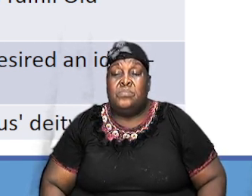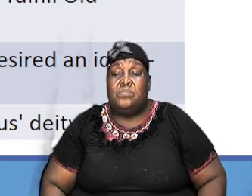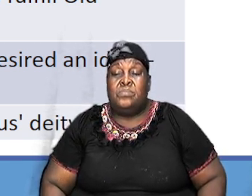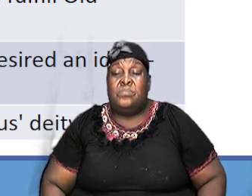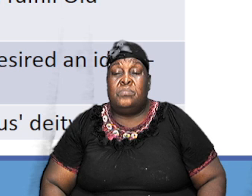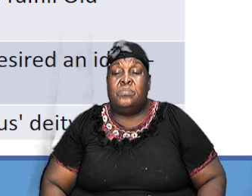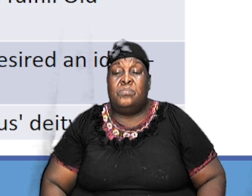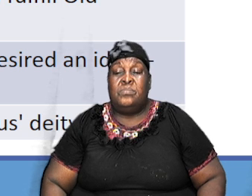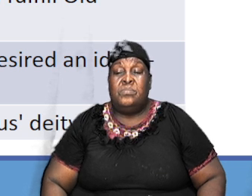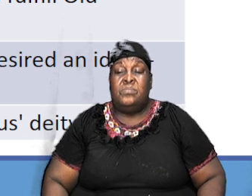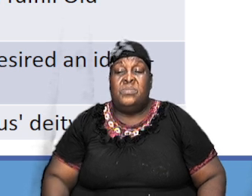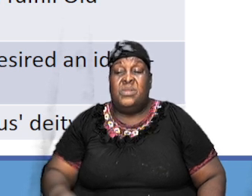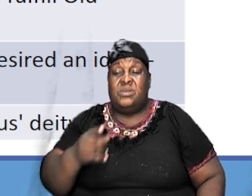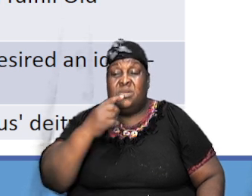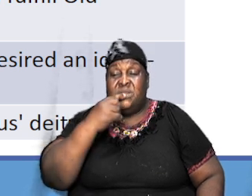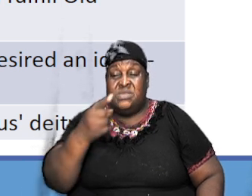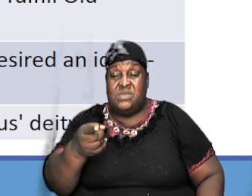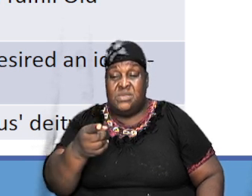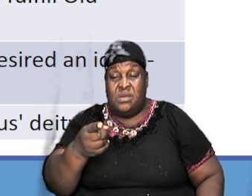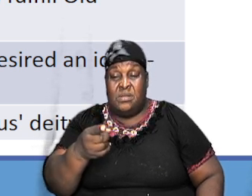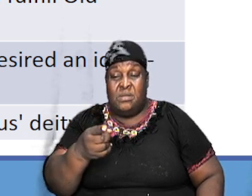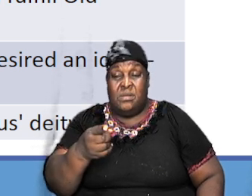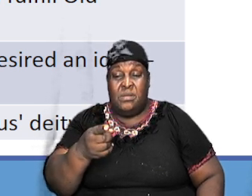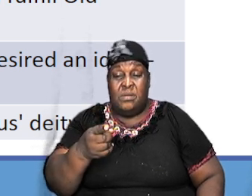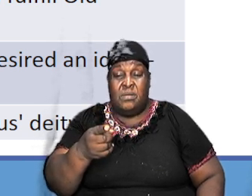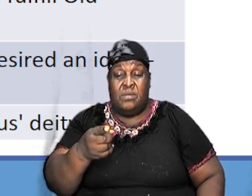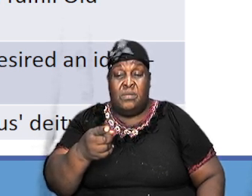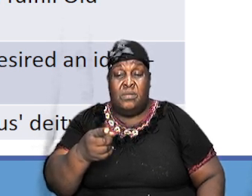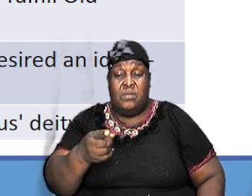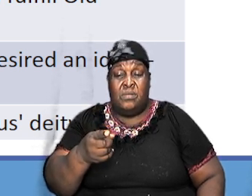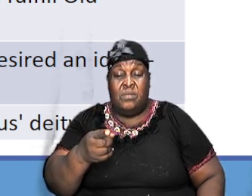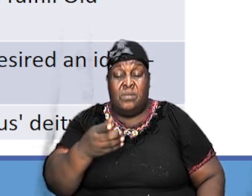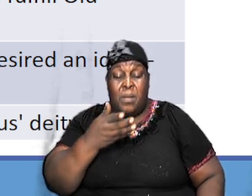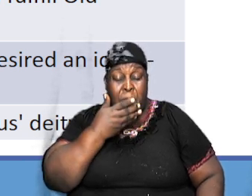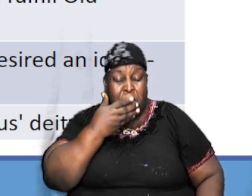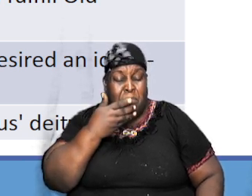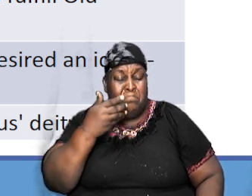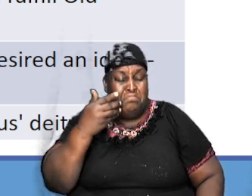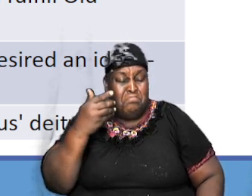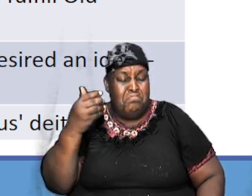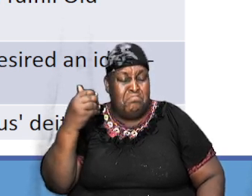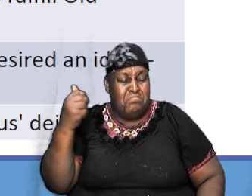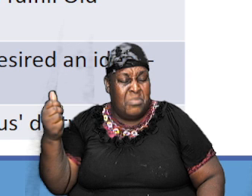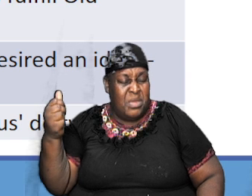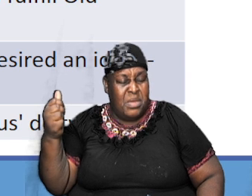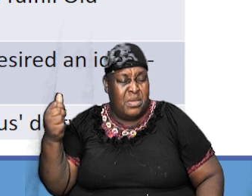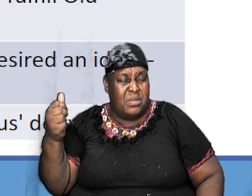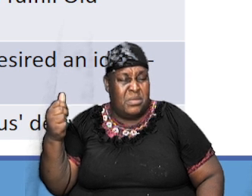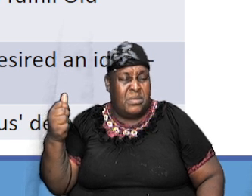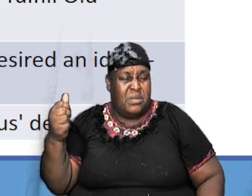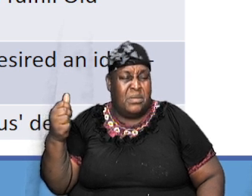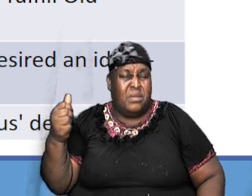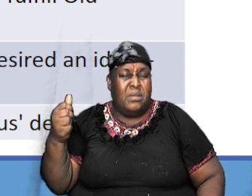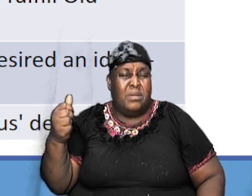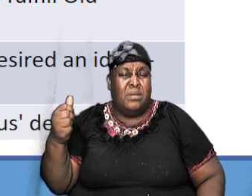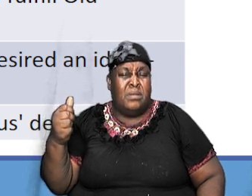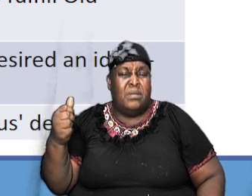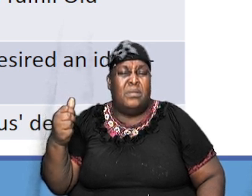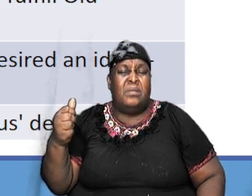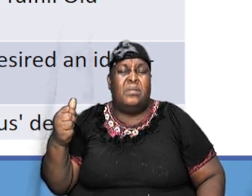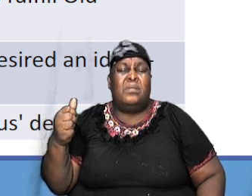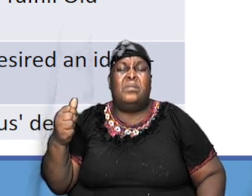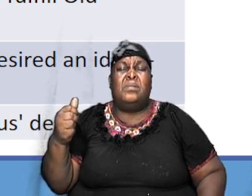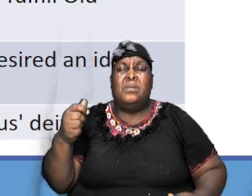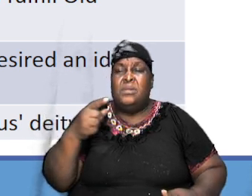it is tailored, as it were, to best present Jesus to